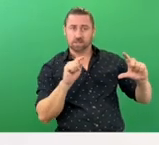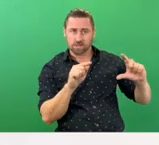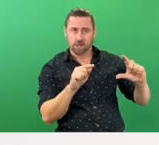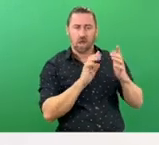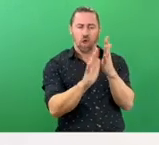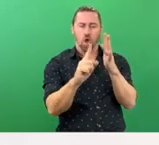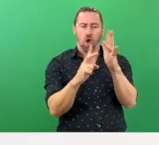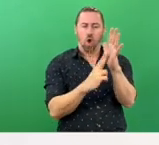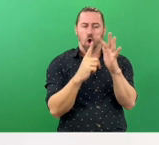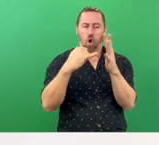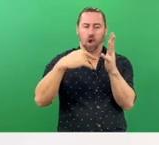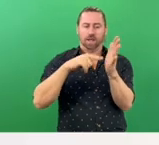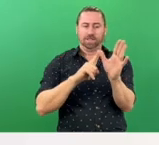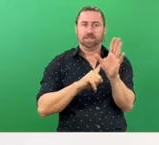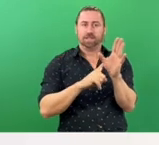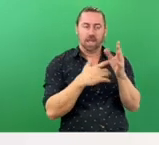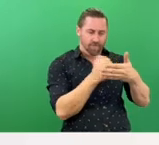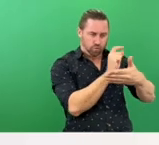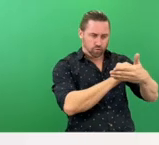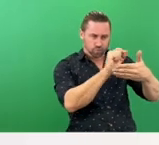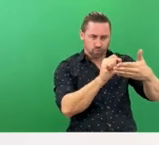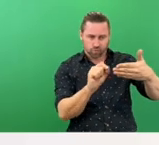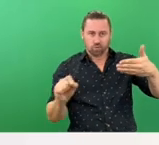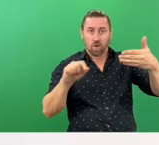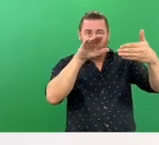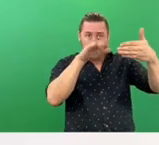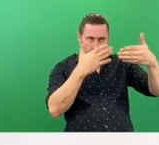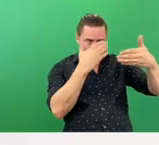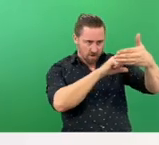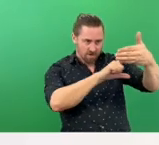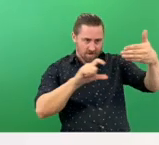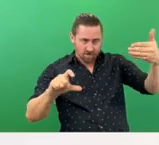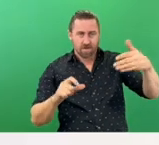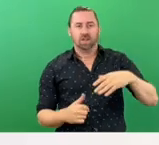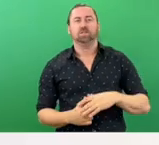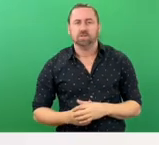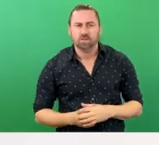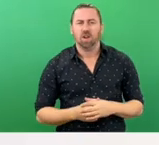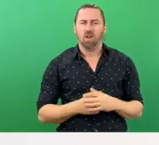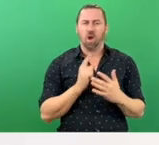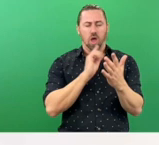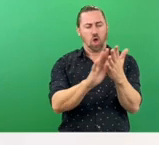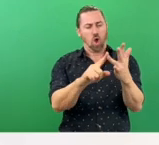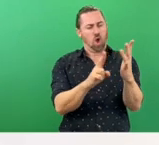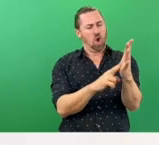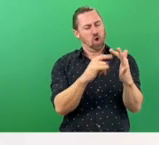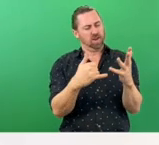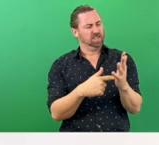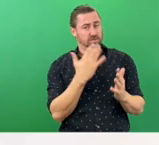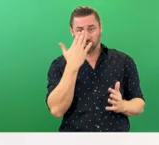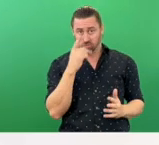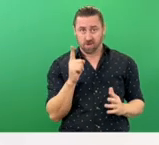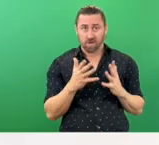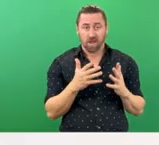that it has the word honesty carved right below the mirror. And so we're going to use, what is an honest mirror? We